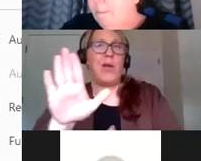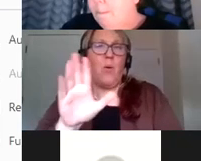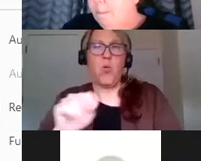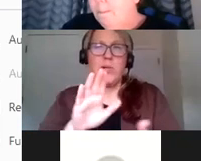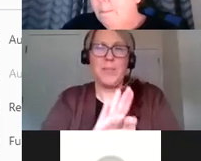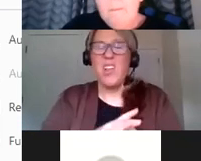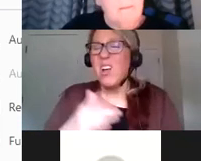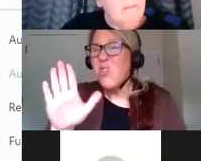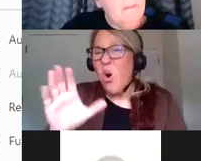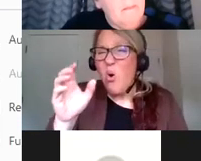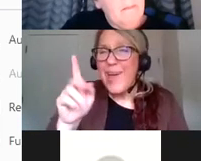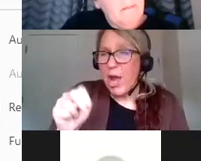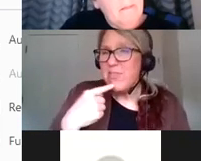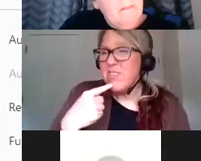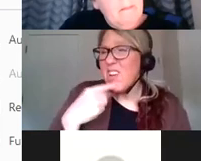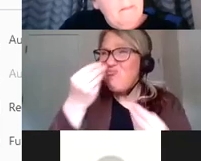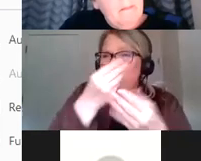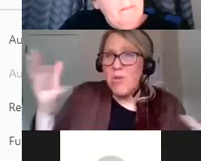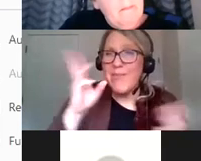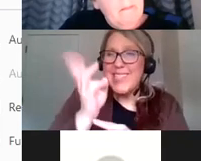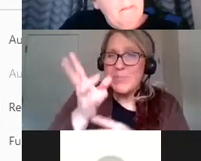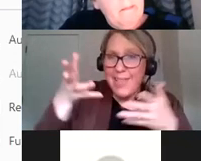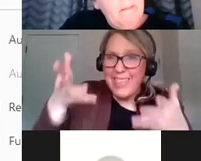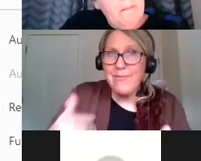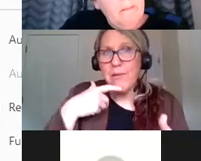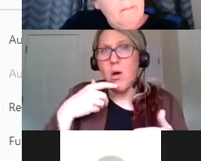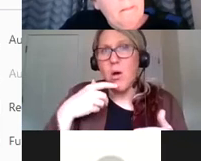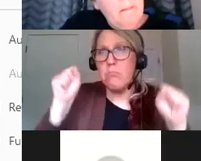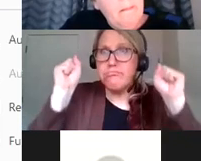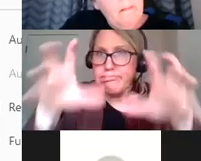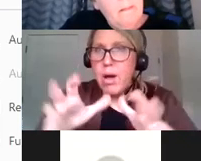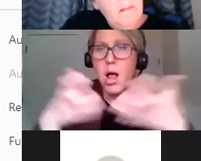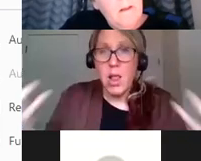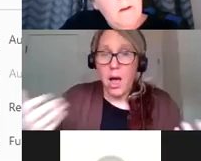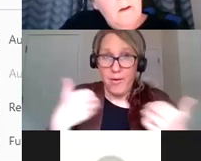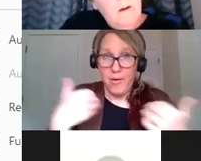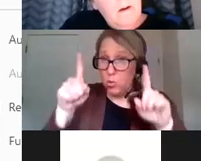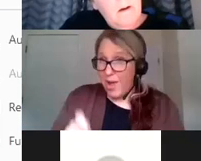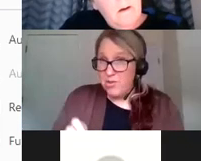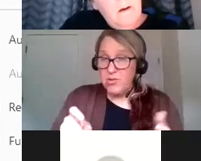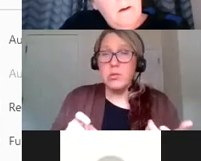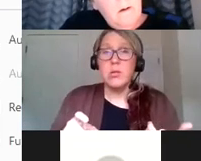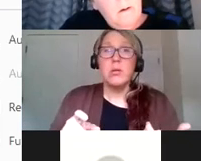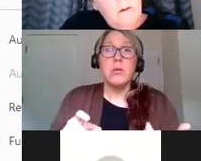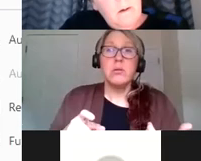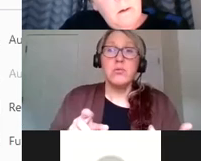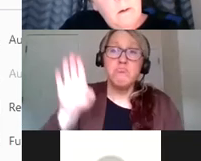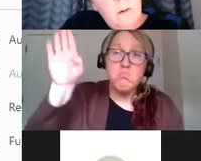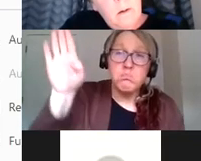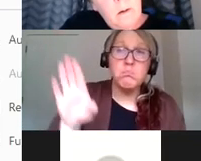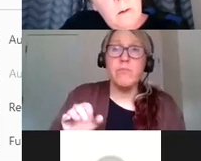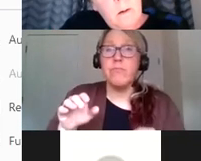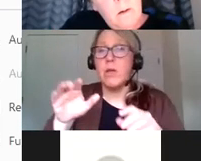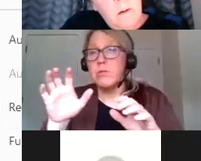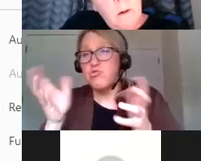about 6 minutes left. I know that we went through a lot, so if you have any questions, feel free to unmute. Feel free to put in the chat